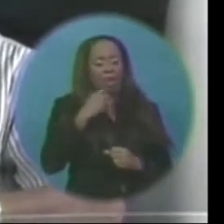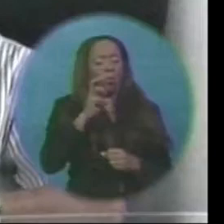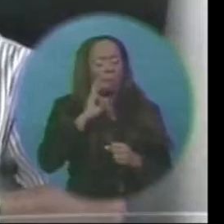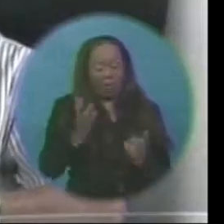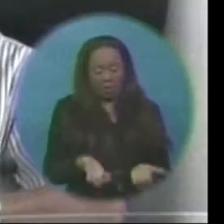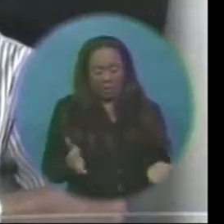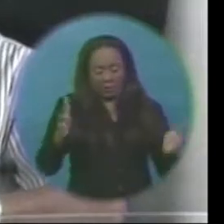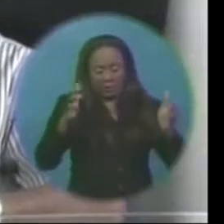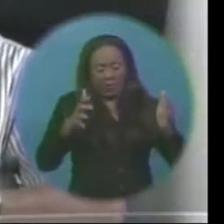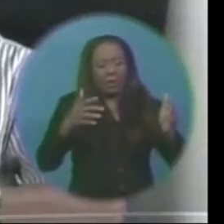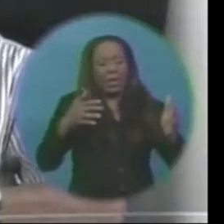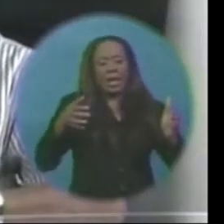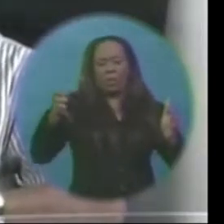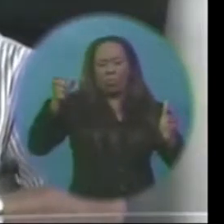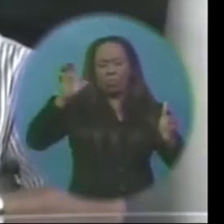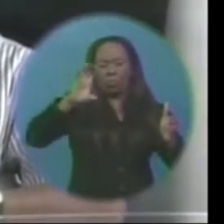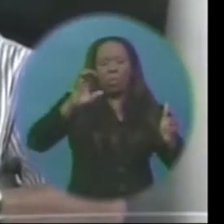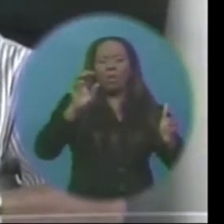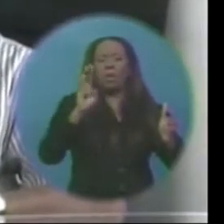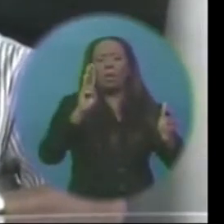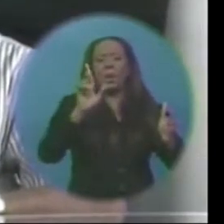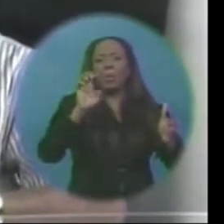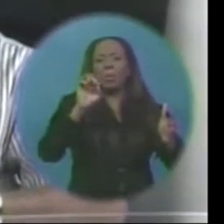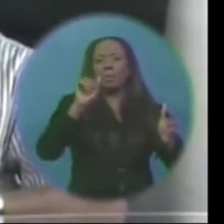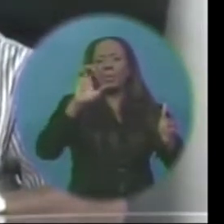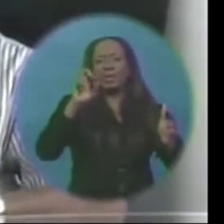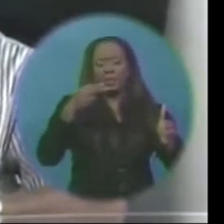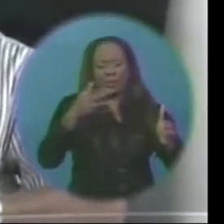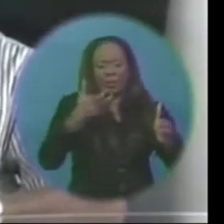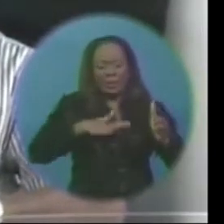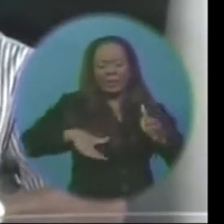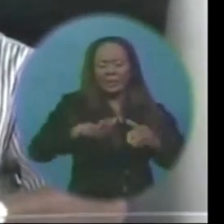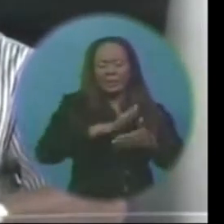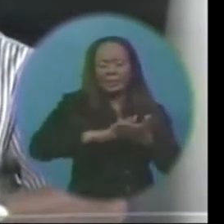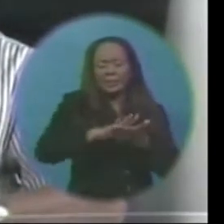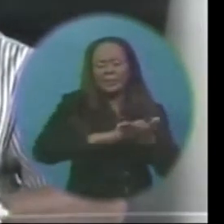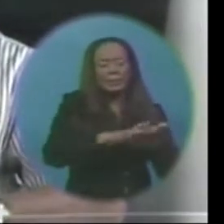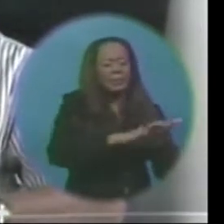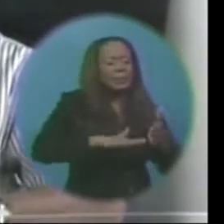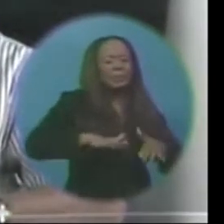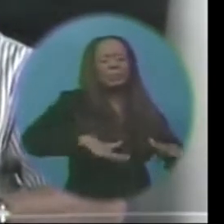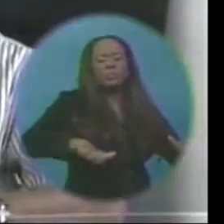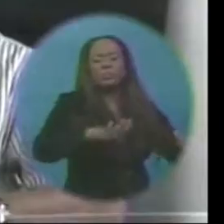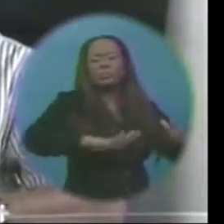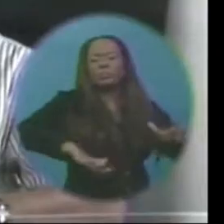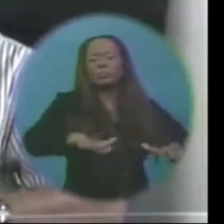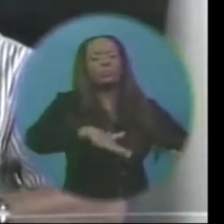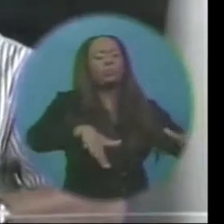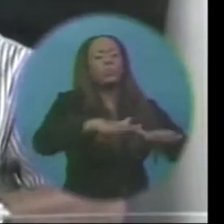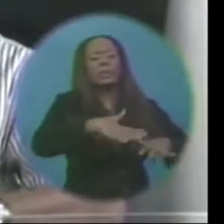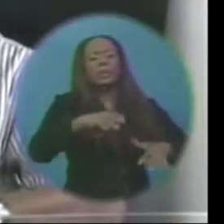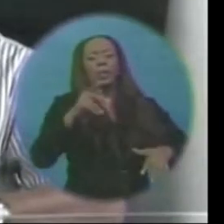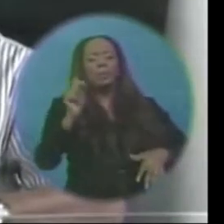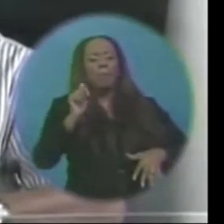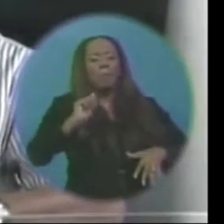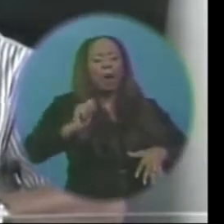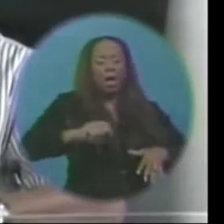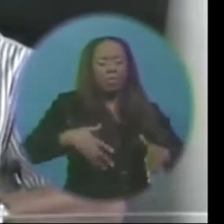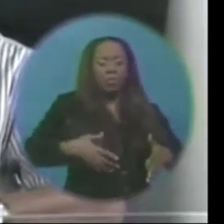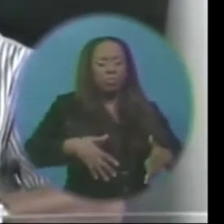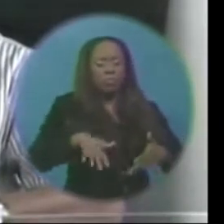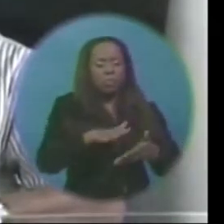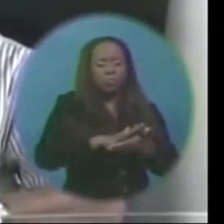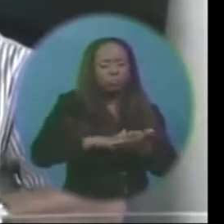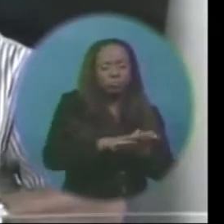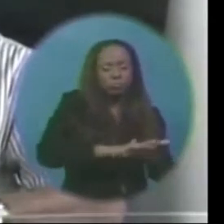good to sanitize your surfaces, your equipment, etc. Persons, the toilets in business houses